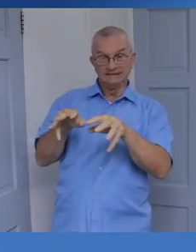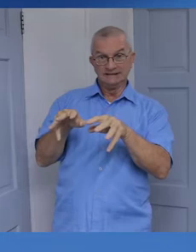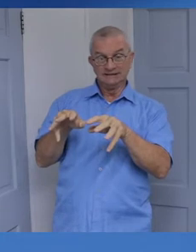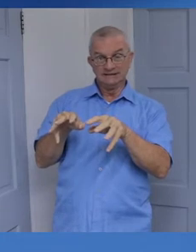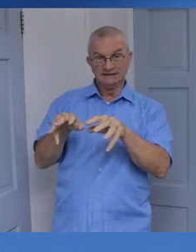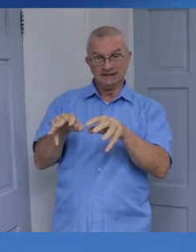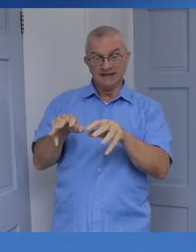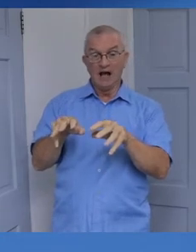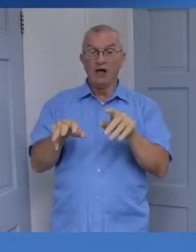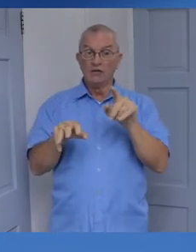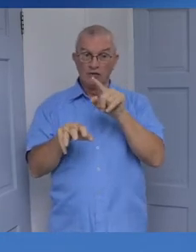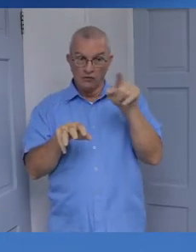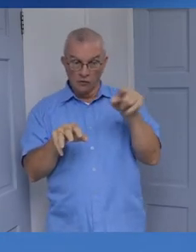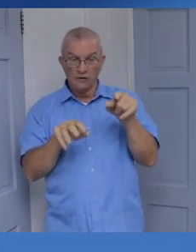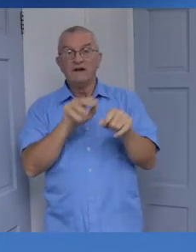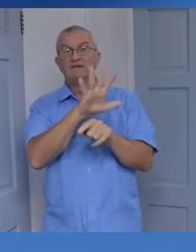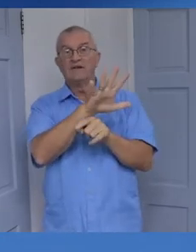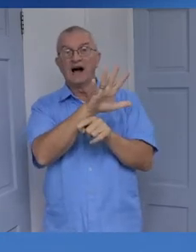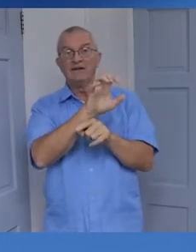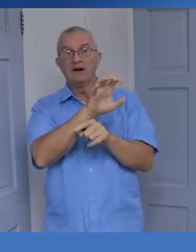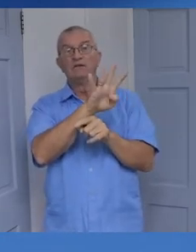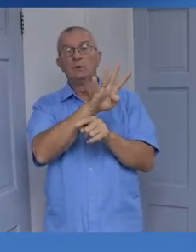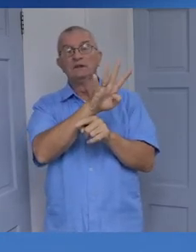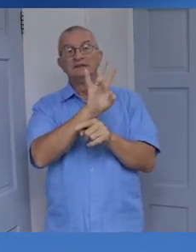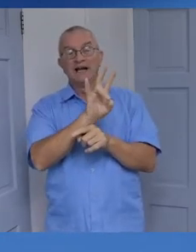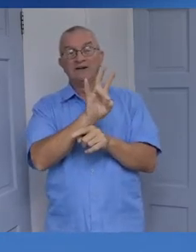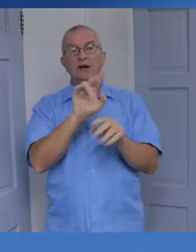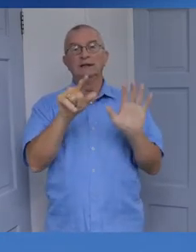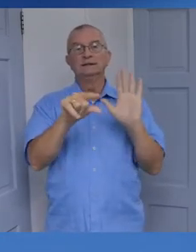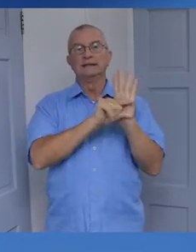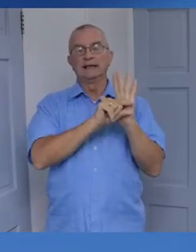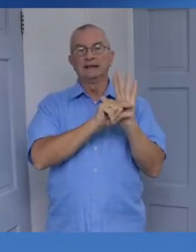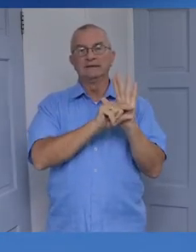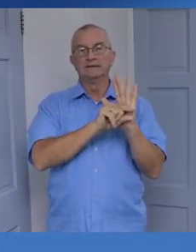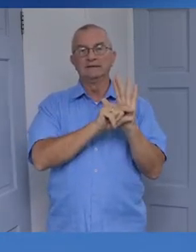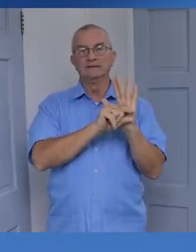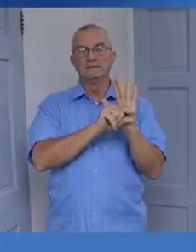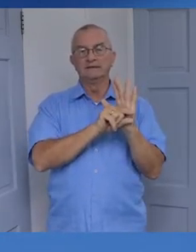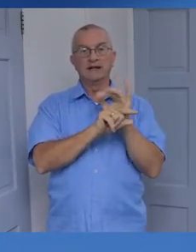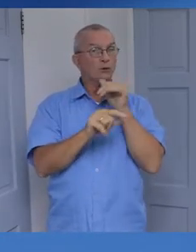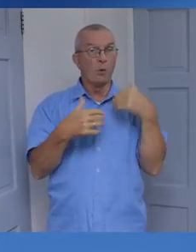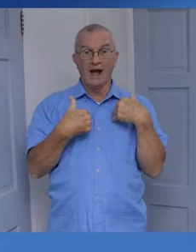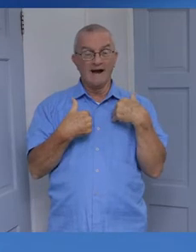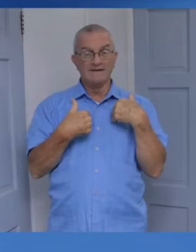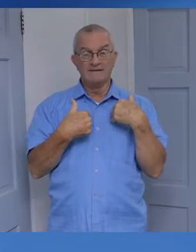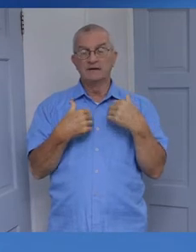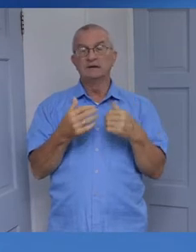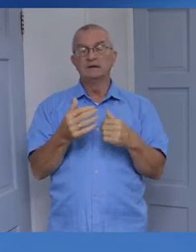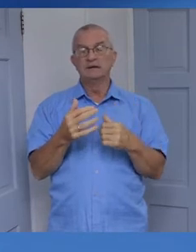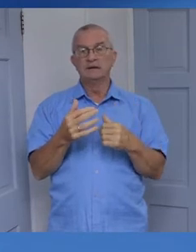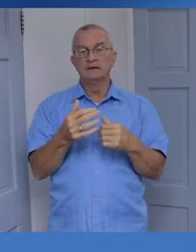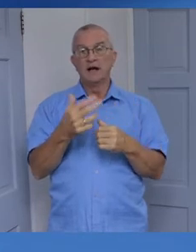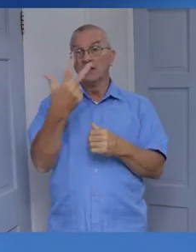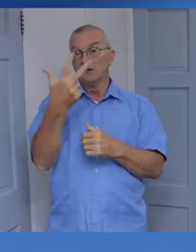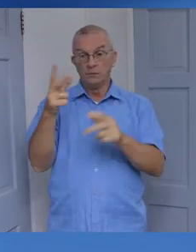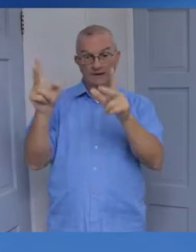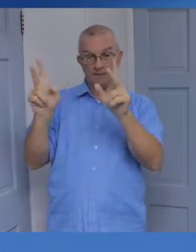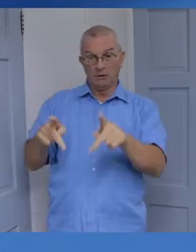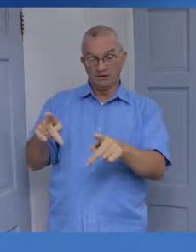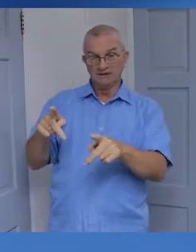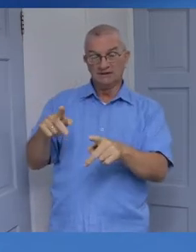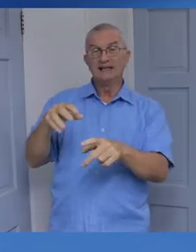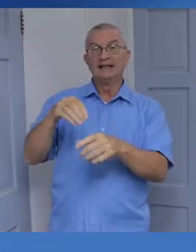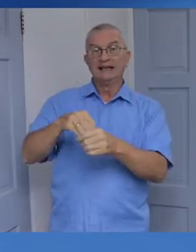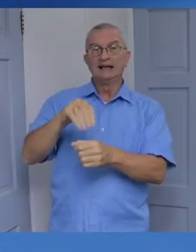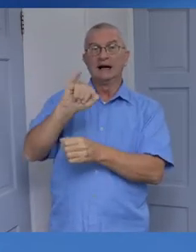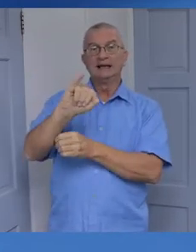547 are negative. There are 3 persons in our COVID-19 ICU, 7